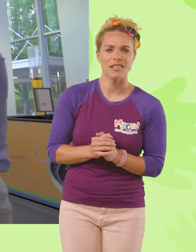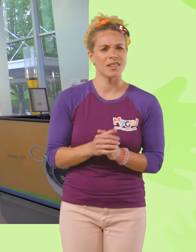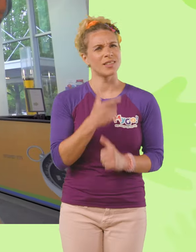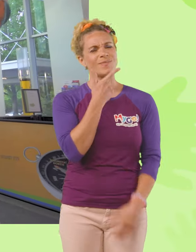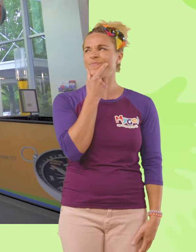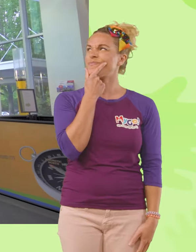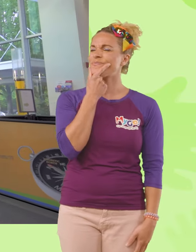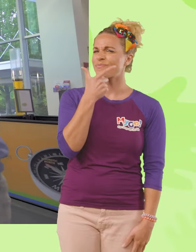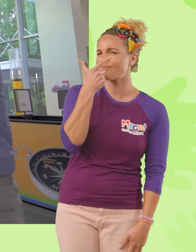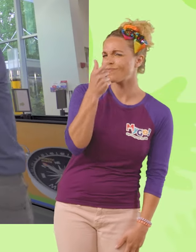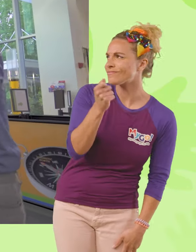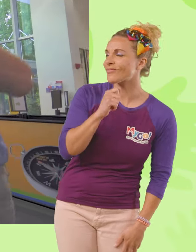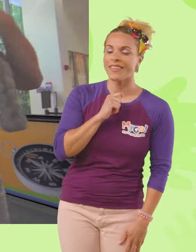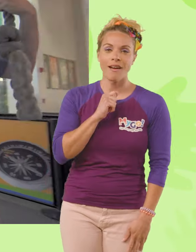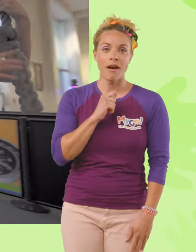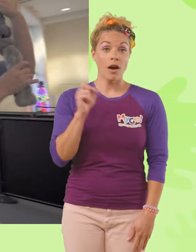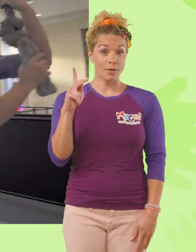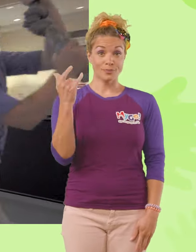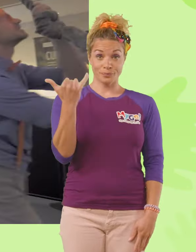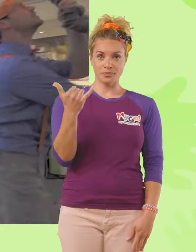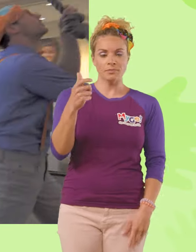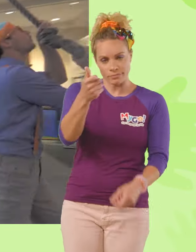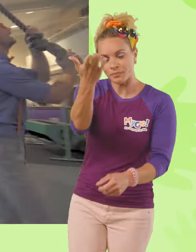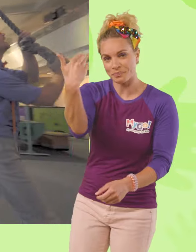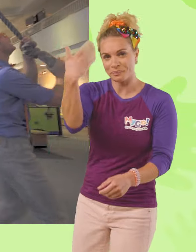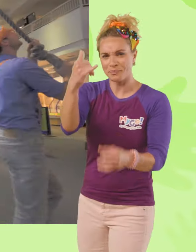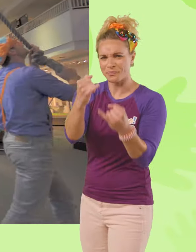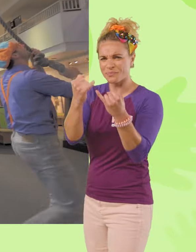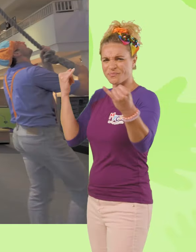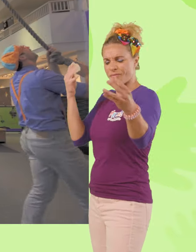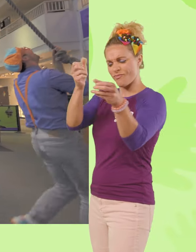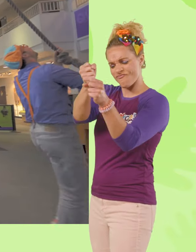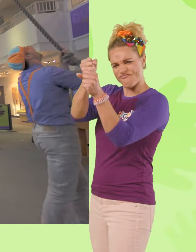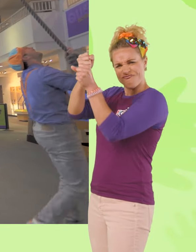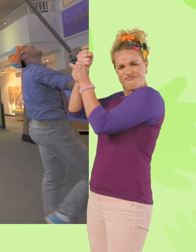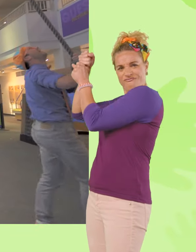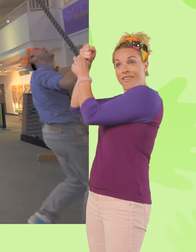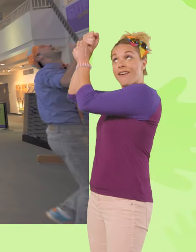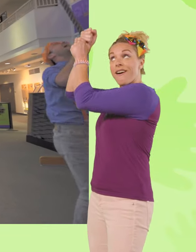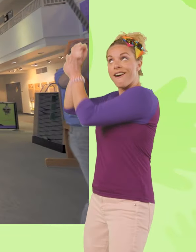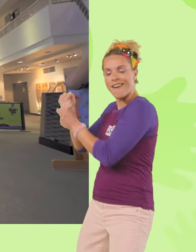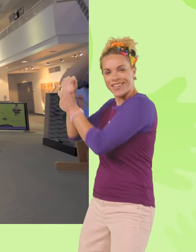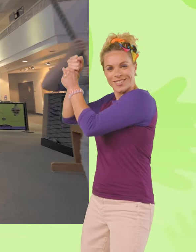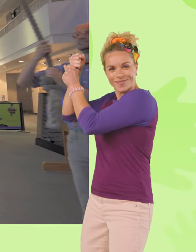Huh, interesting. All right, now let's move it way out here.